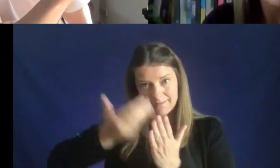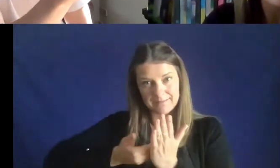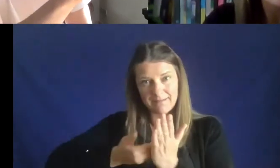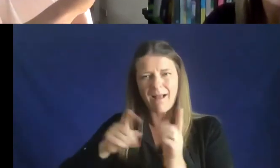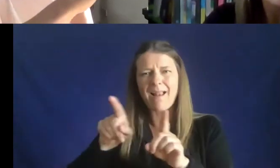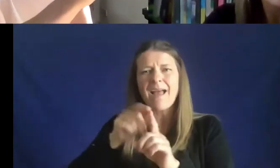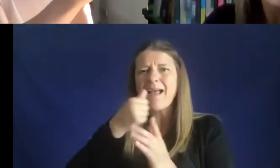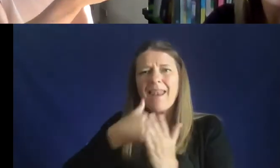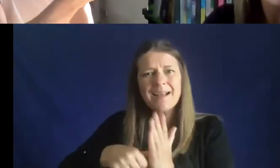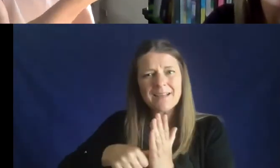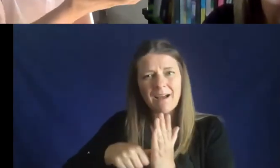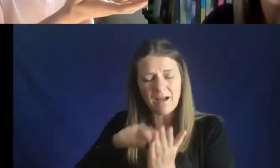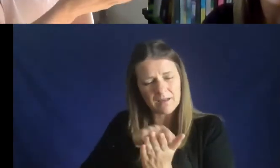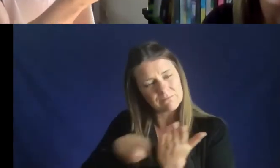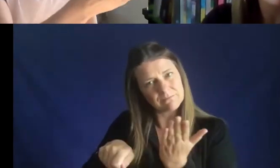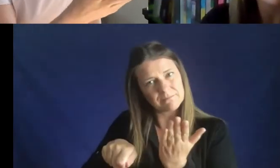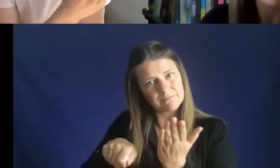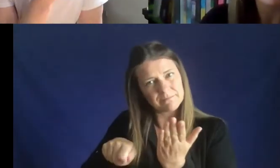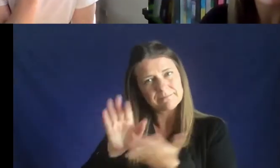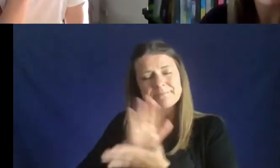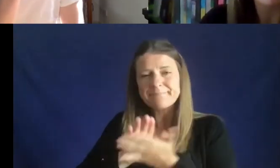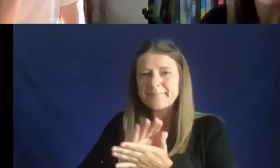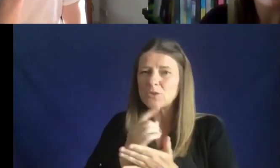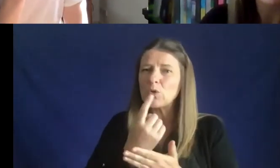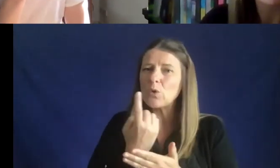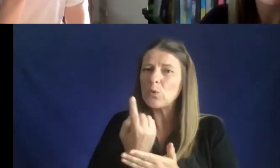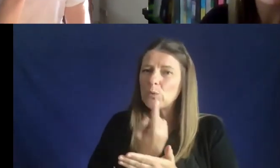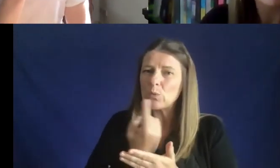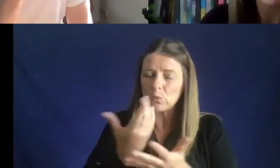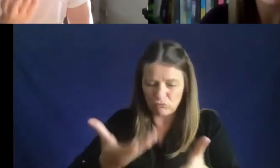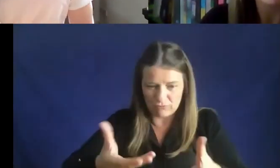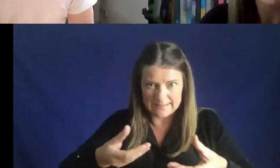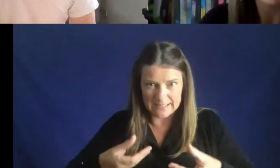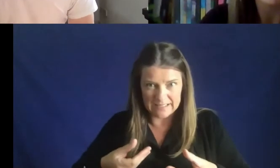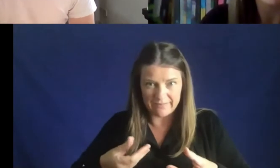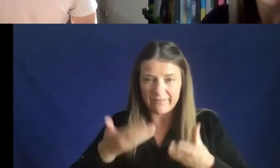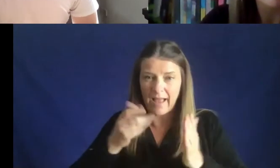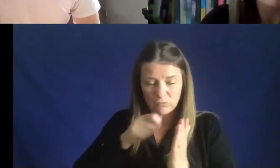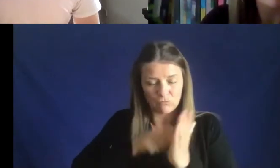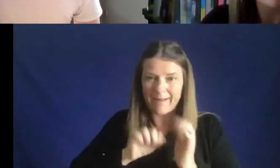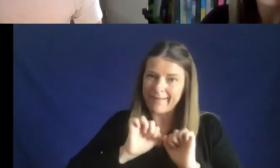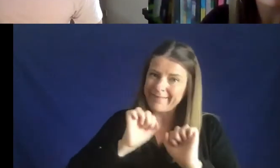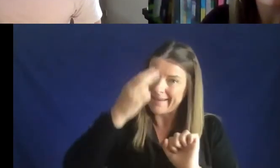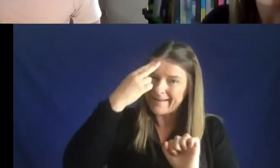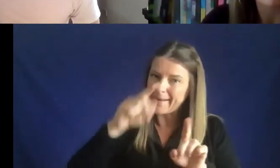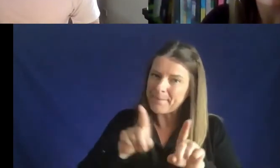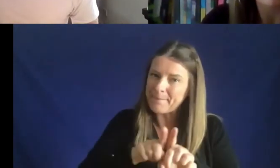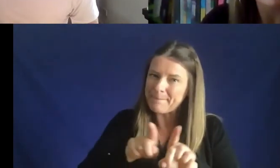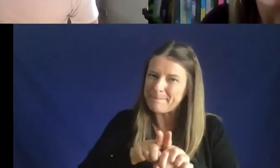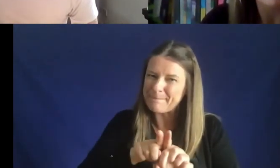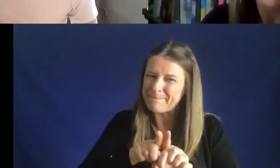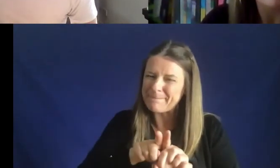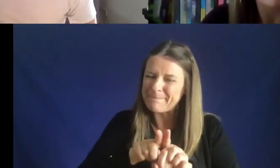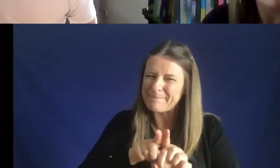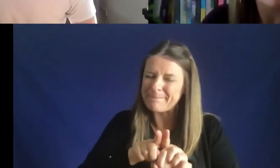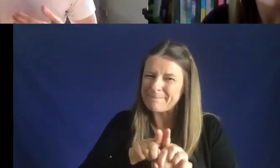their name, whoever is interacting with it, at the top as well. And I think that really holds something really important,